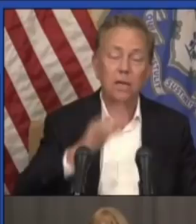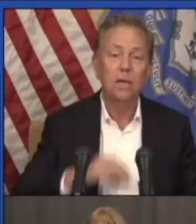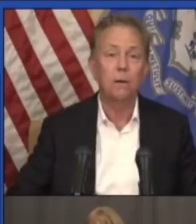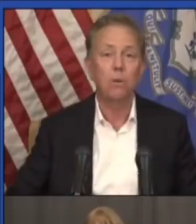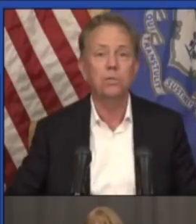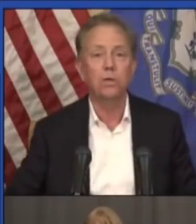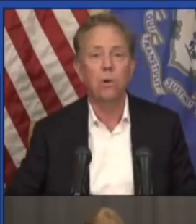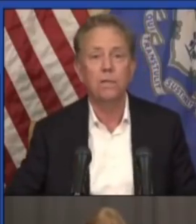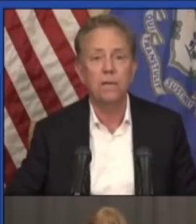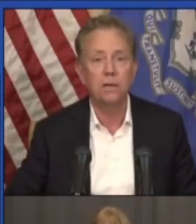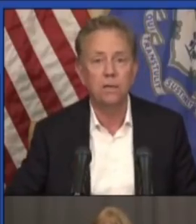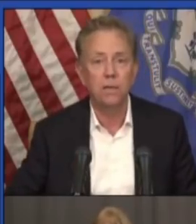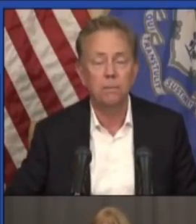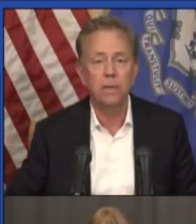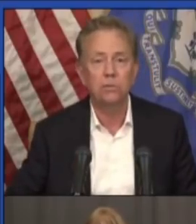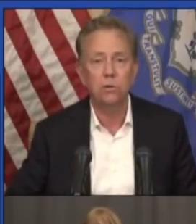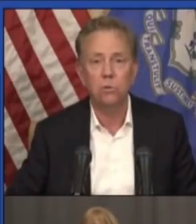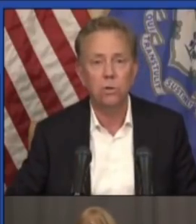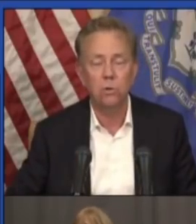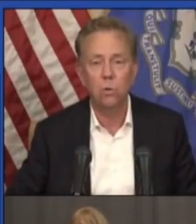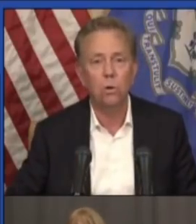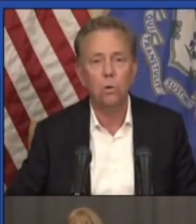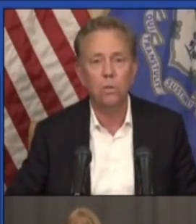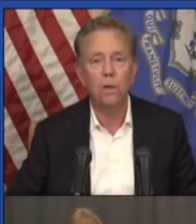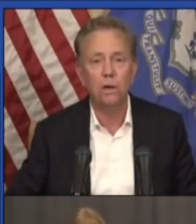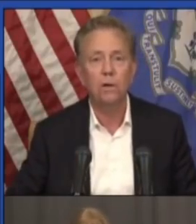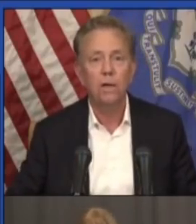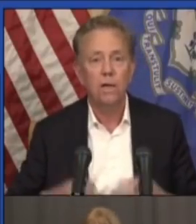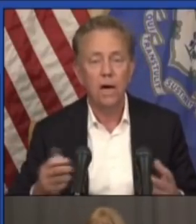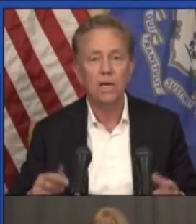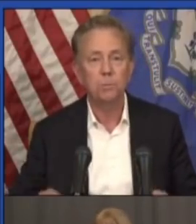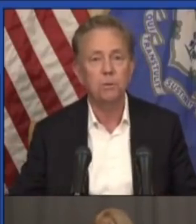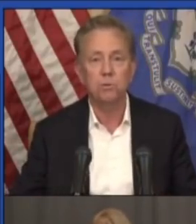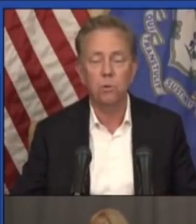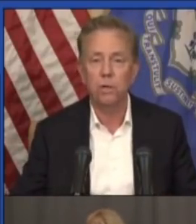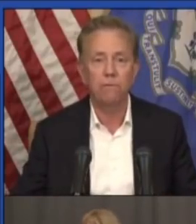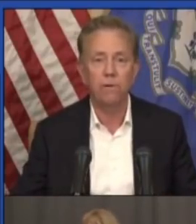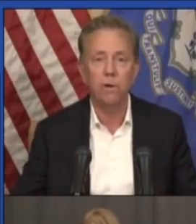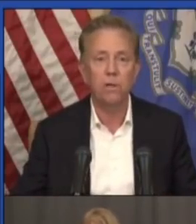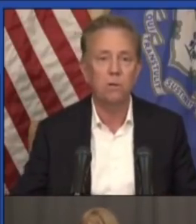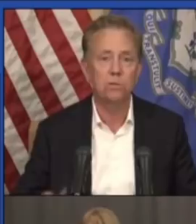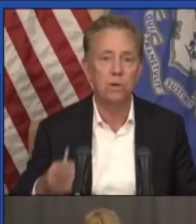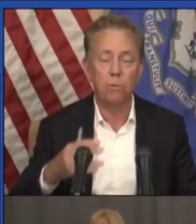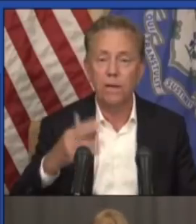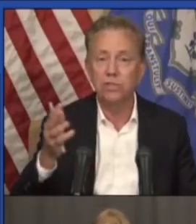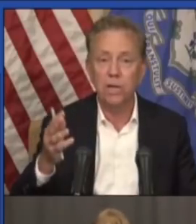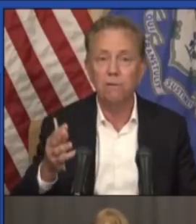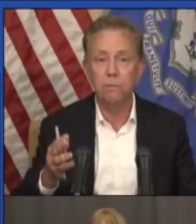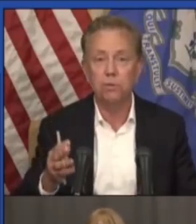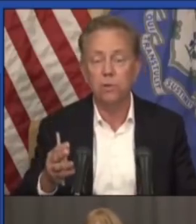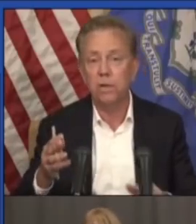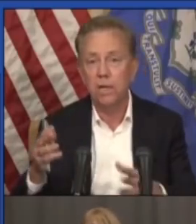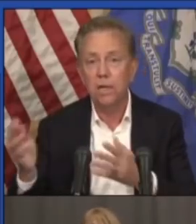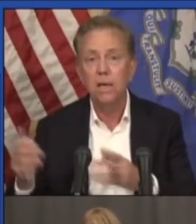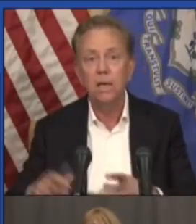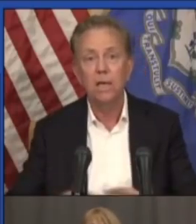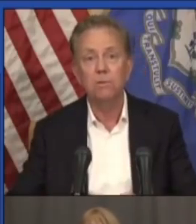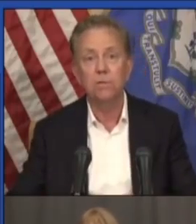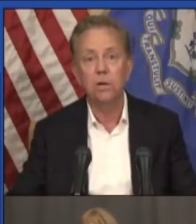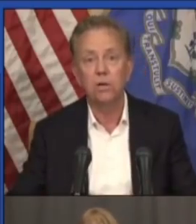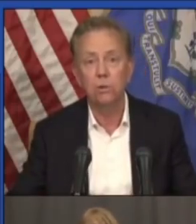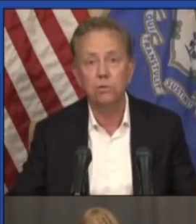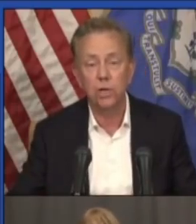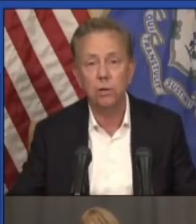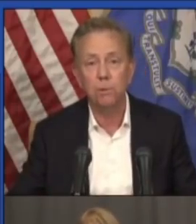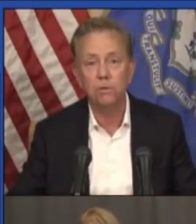attack, marching right down the Metro North corridor there. Hospitals working very closely. Reg Eady from Trinity, he